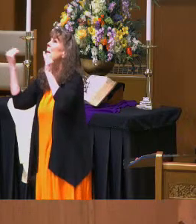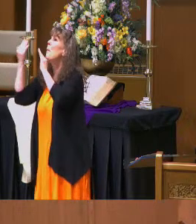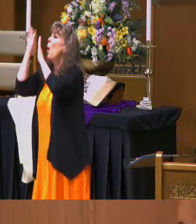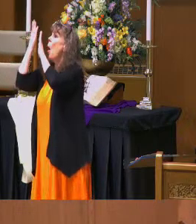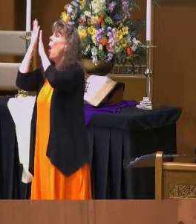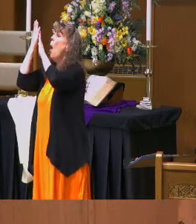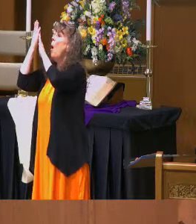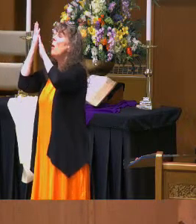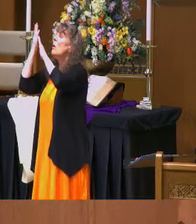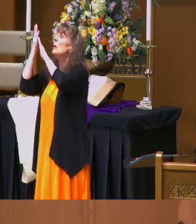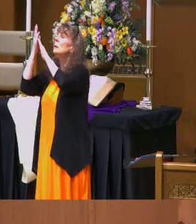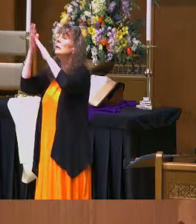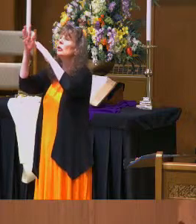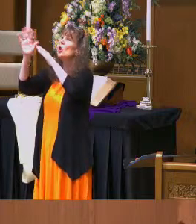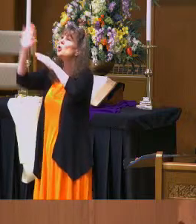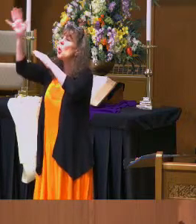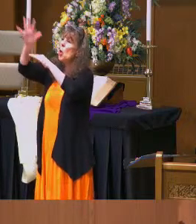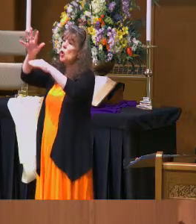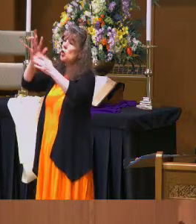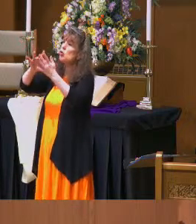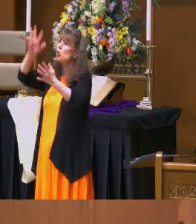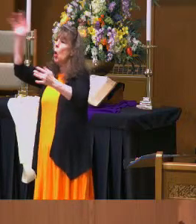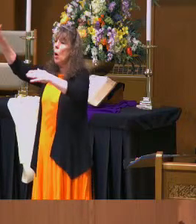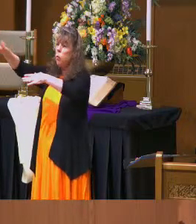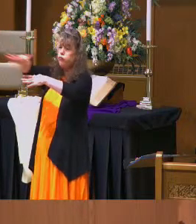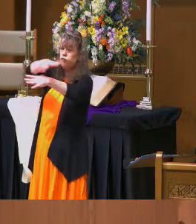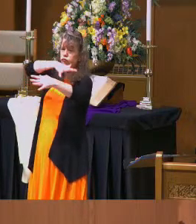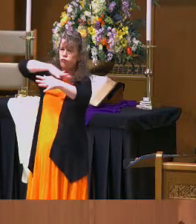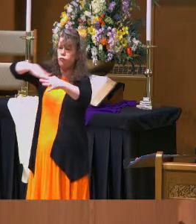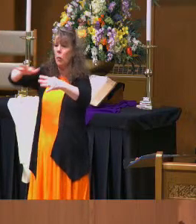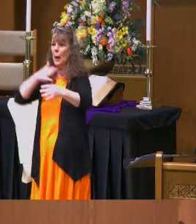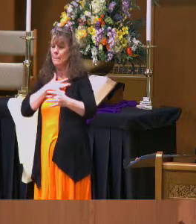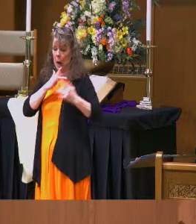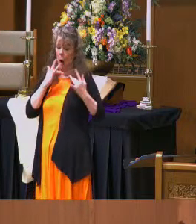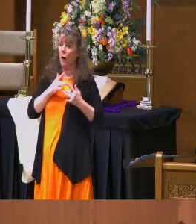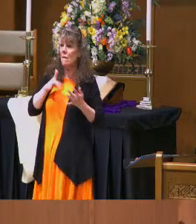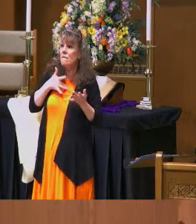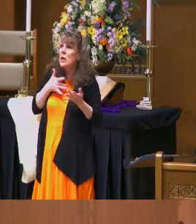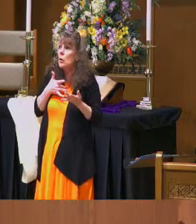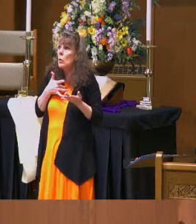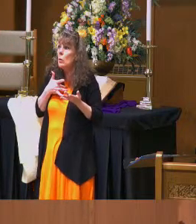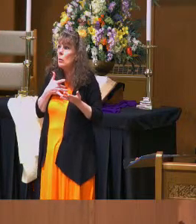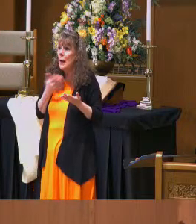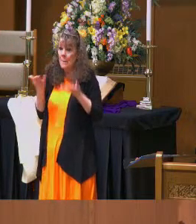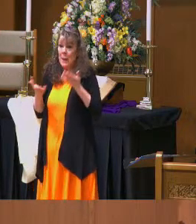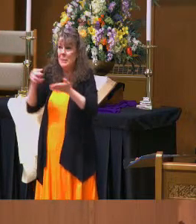me, surrounded by your glory. What will my heart feel? Will I